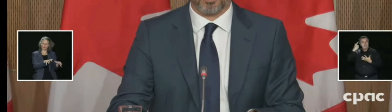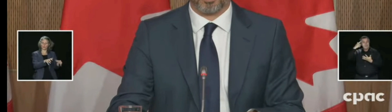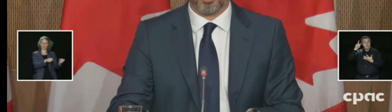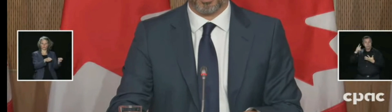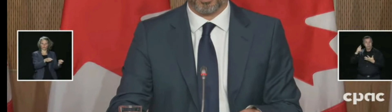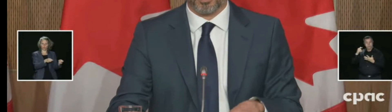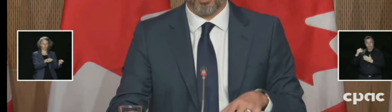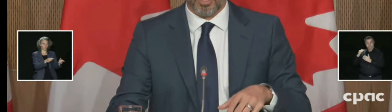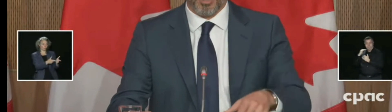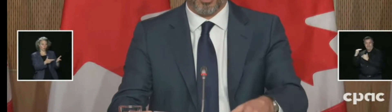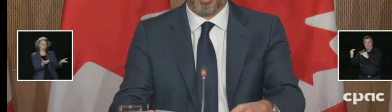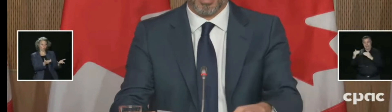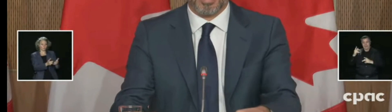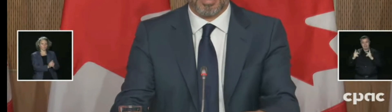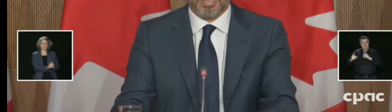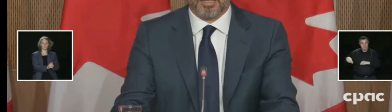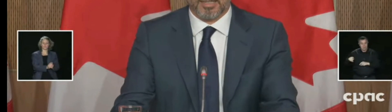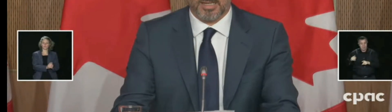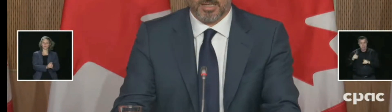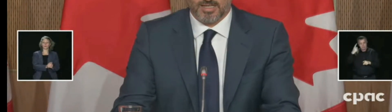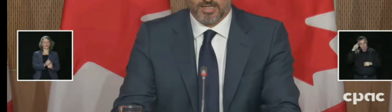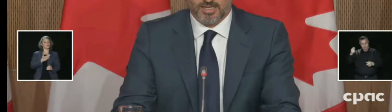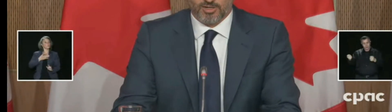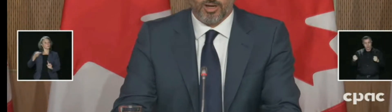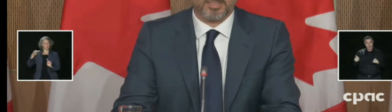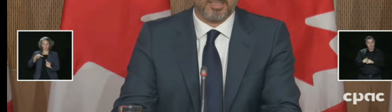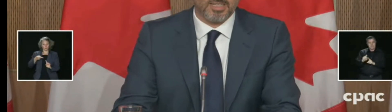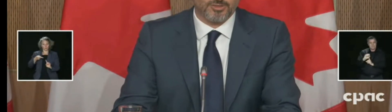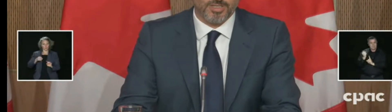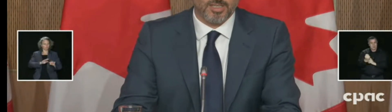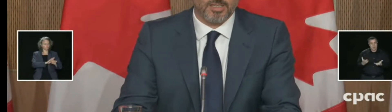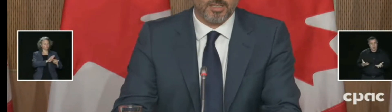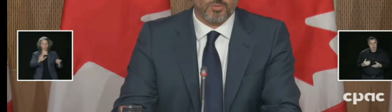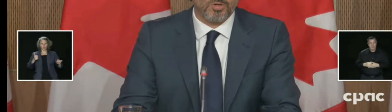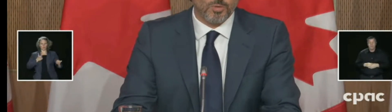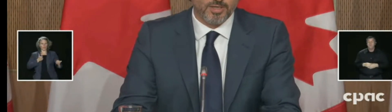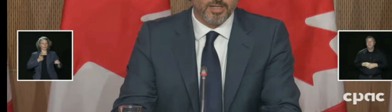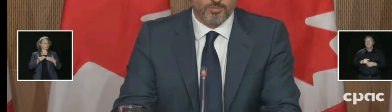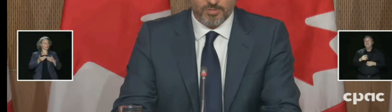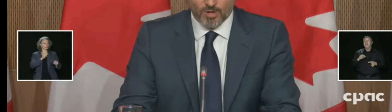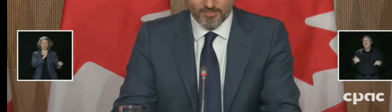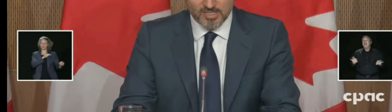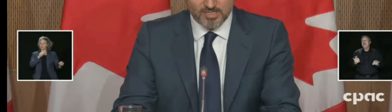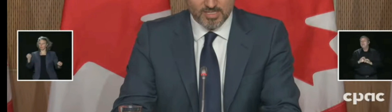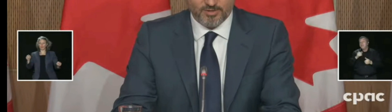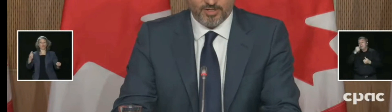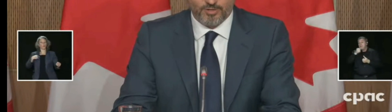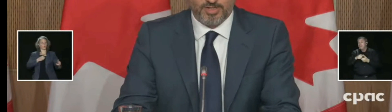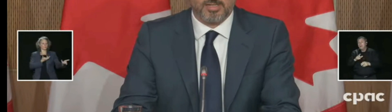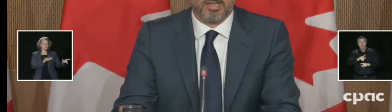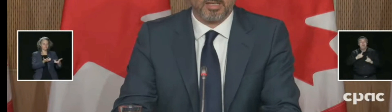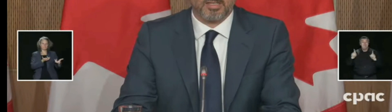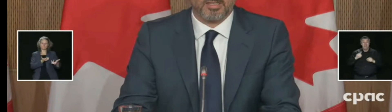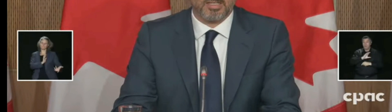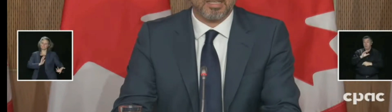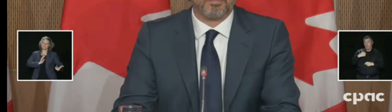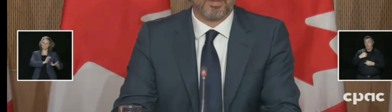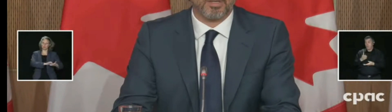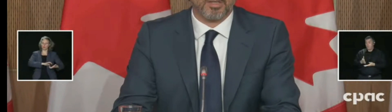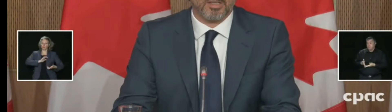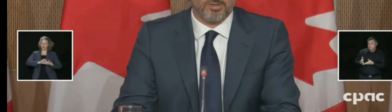control. The bottom line is this. Across the country, we're working with provinces and territories